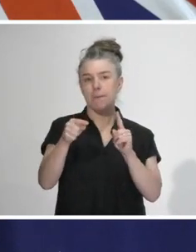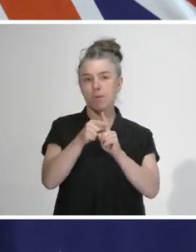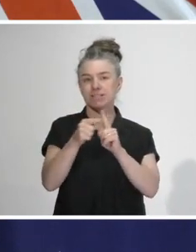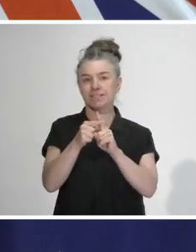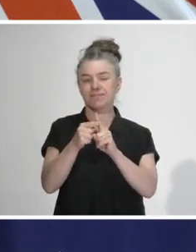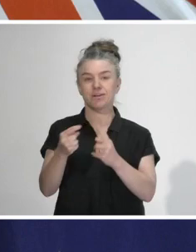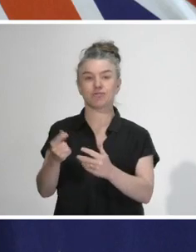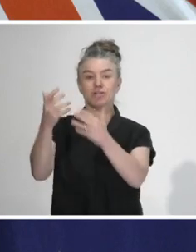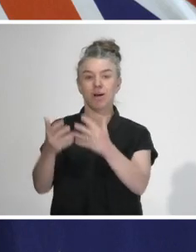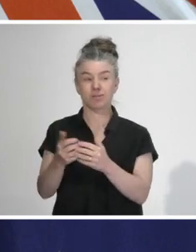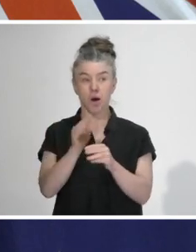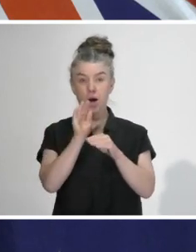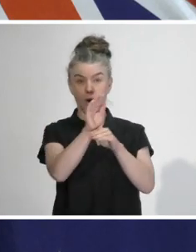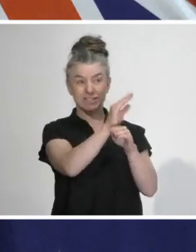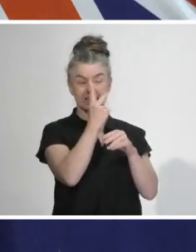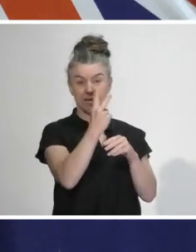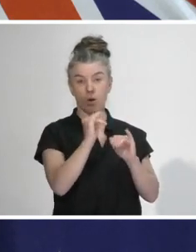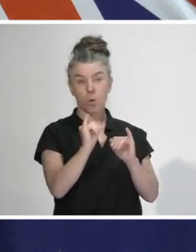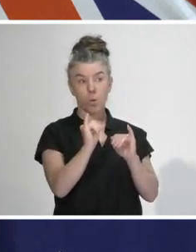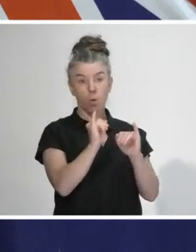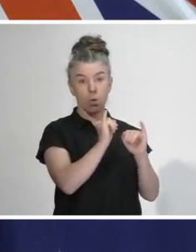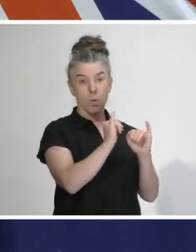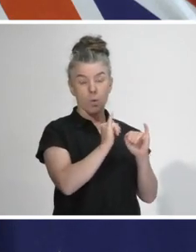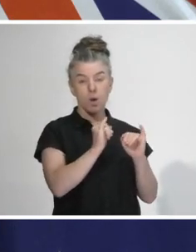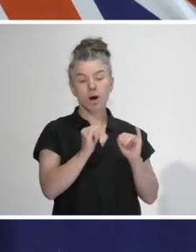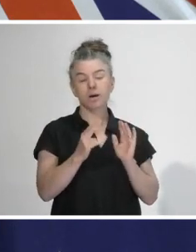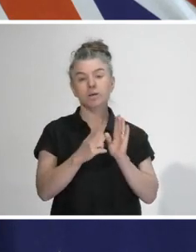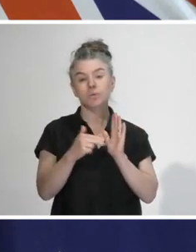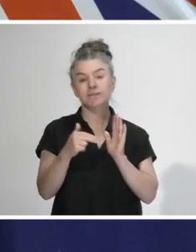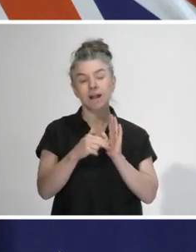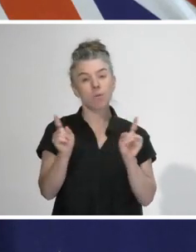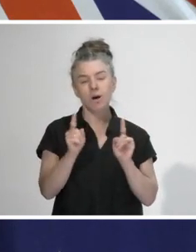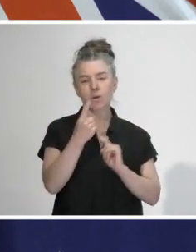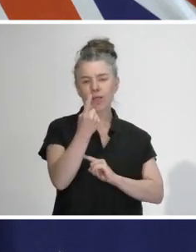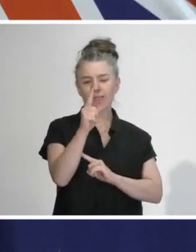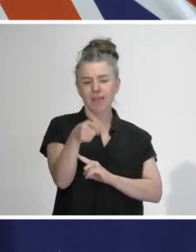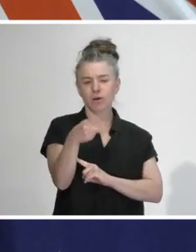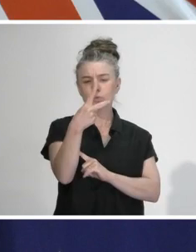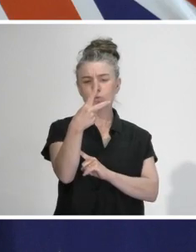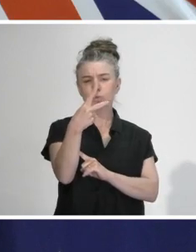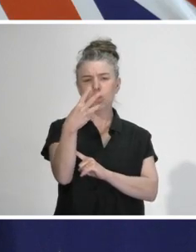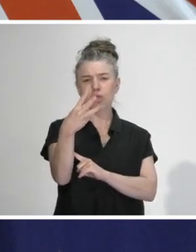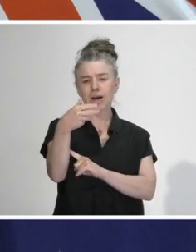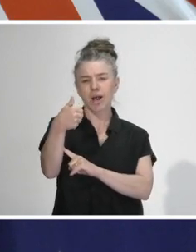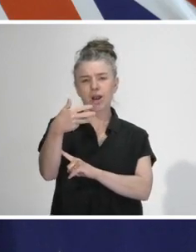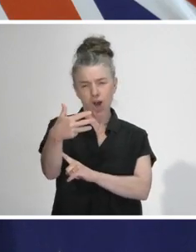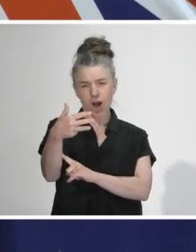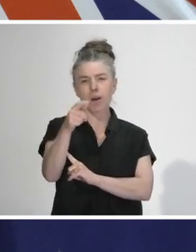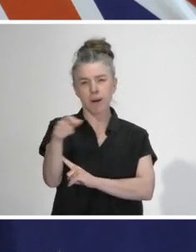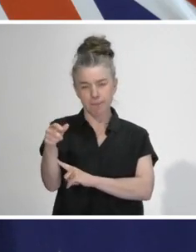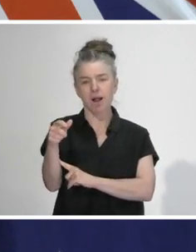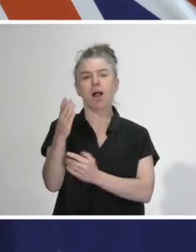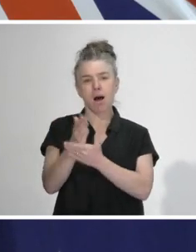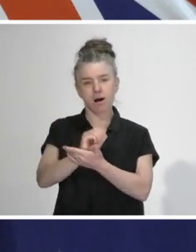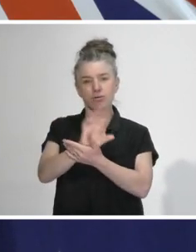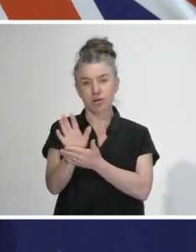horrific scenes we've seen abroad, we are at 1,239 cases, and the total number of cases has